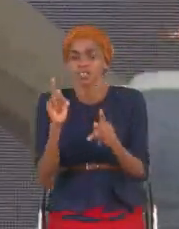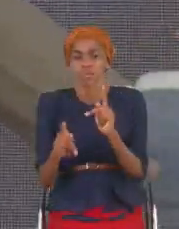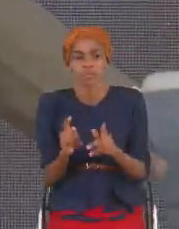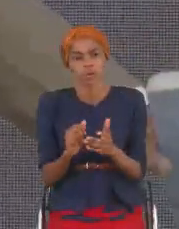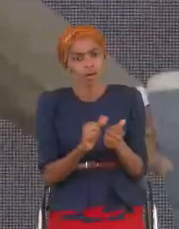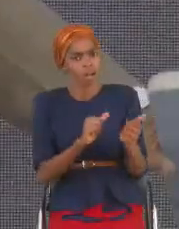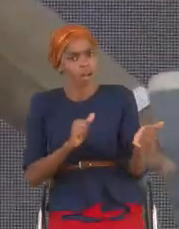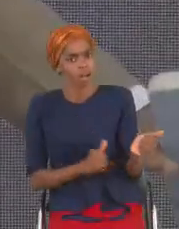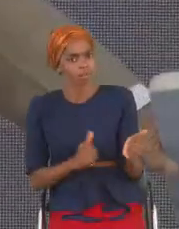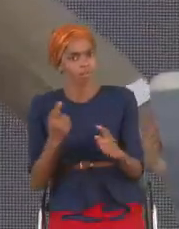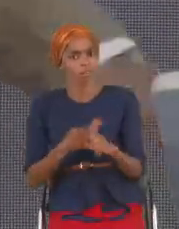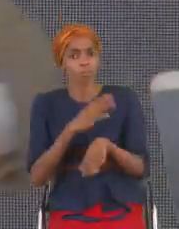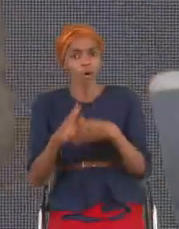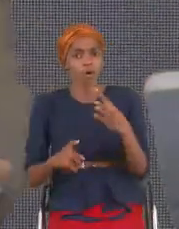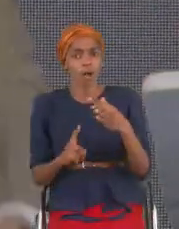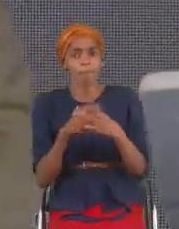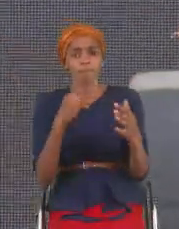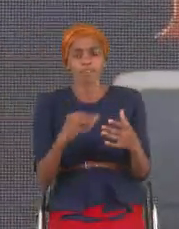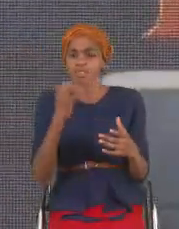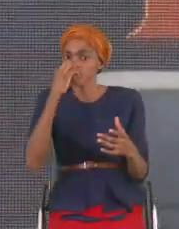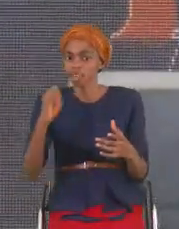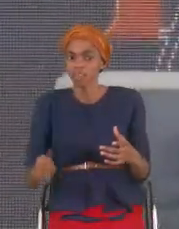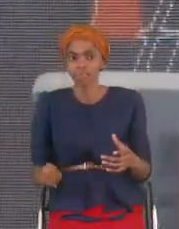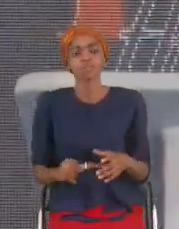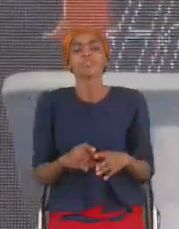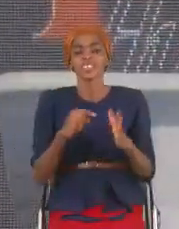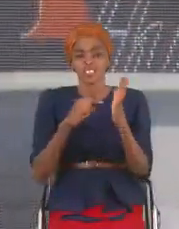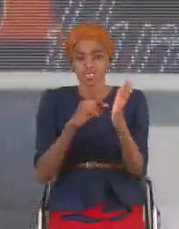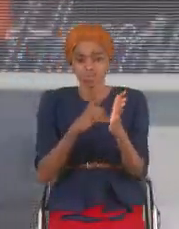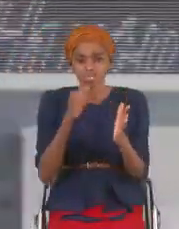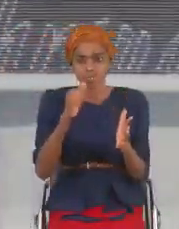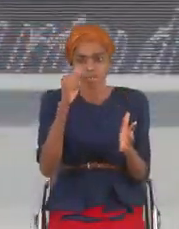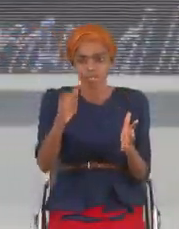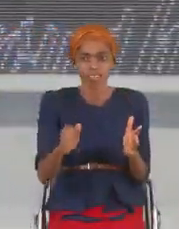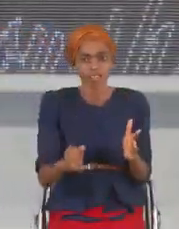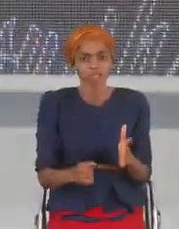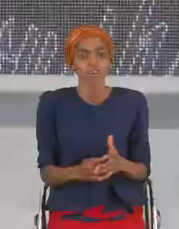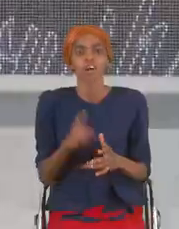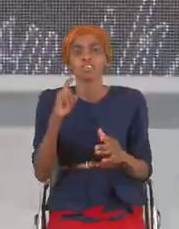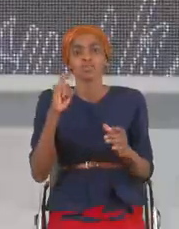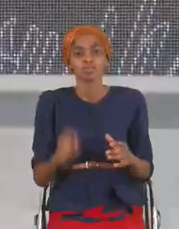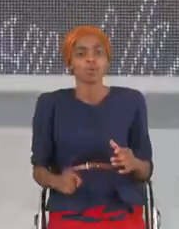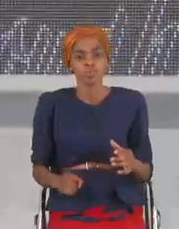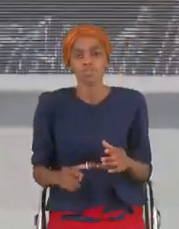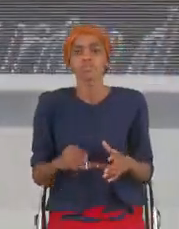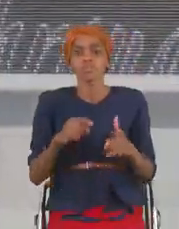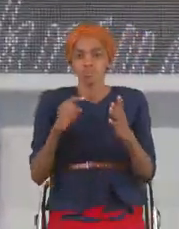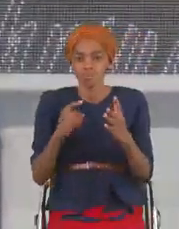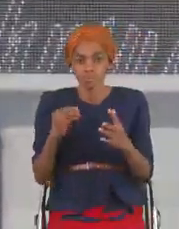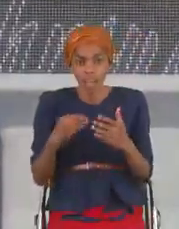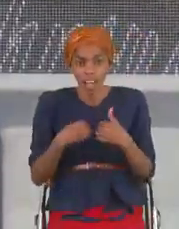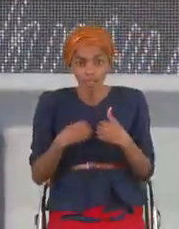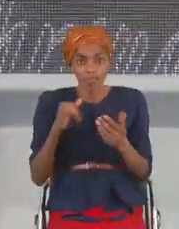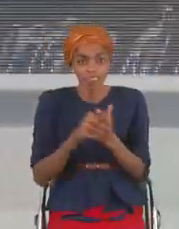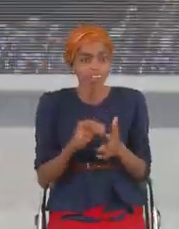all appearance of evil? Manifest it yourself. You must bear that fruit. And then